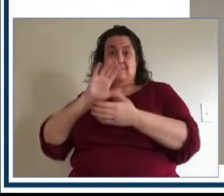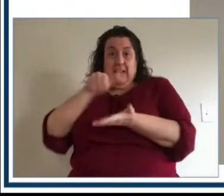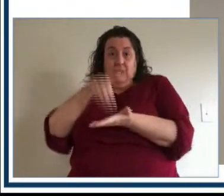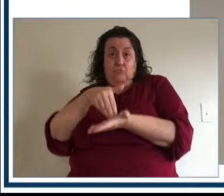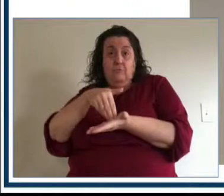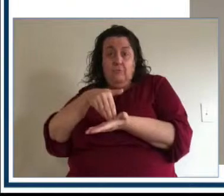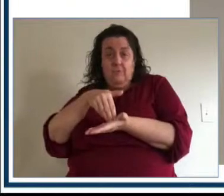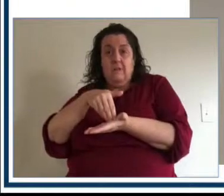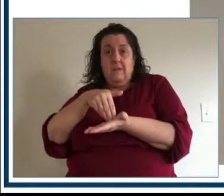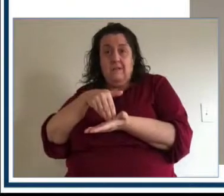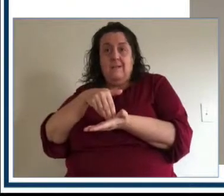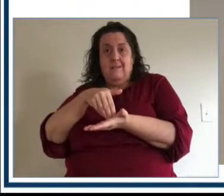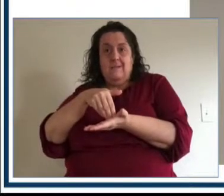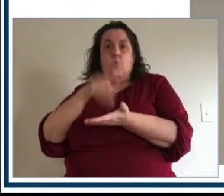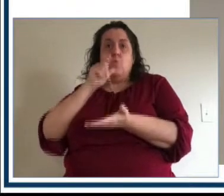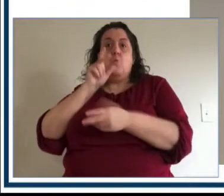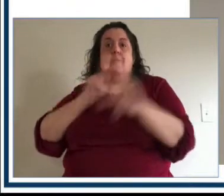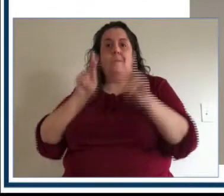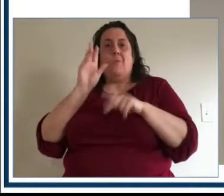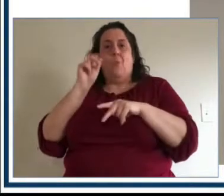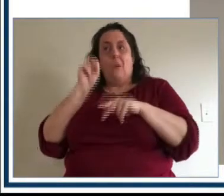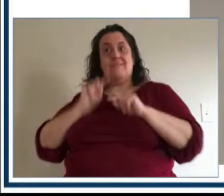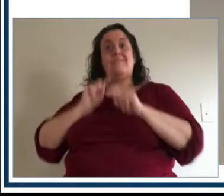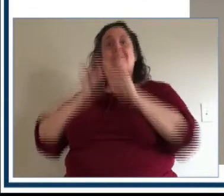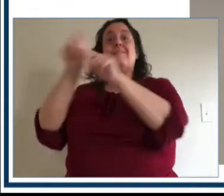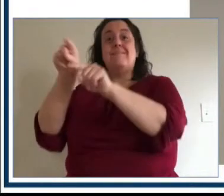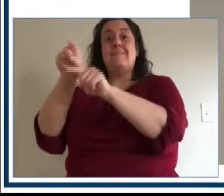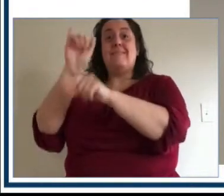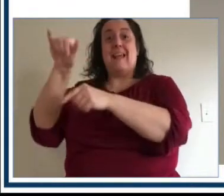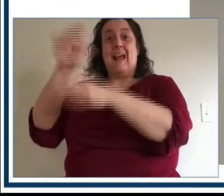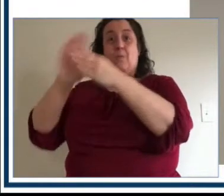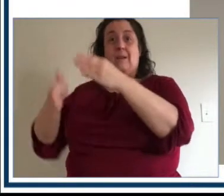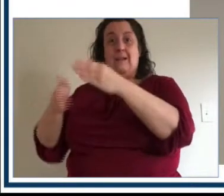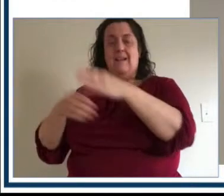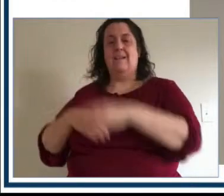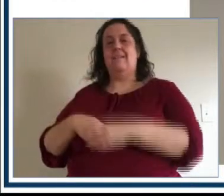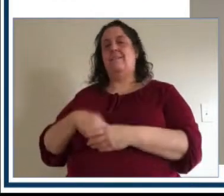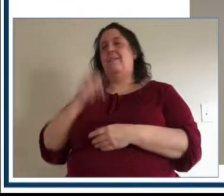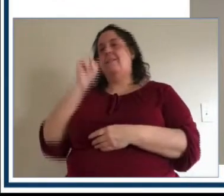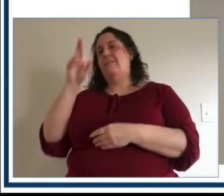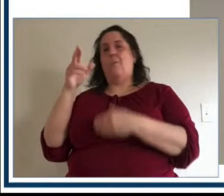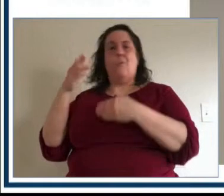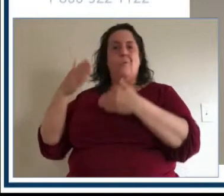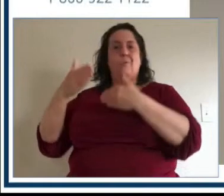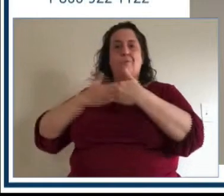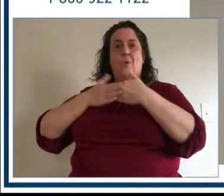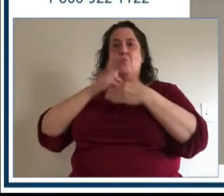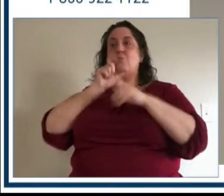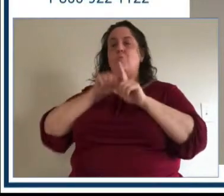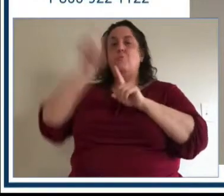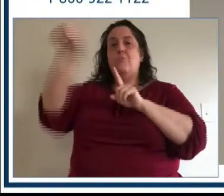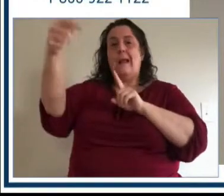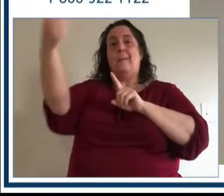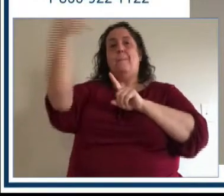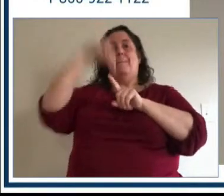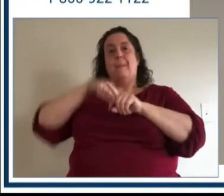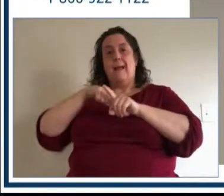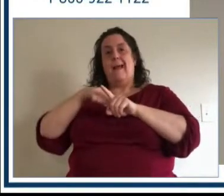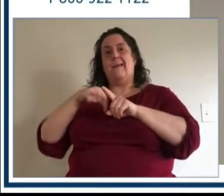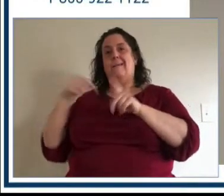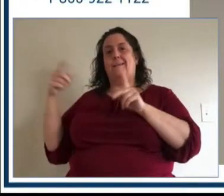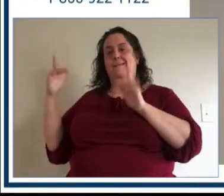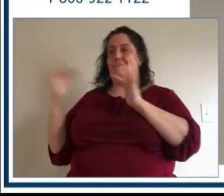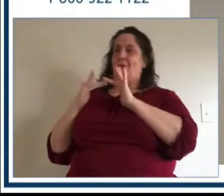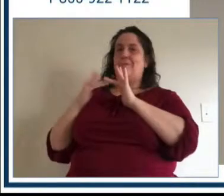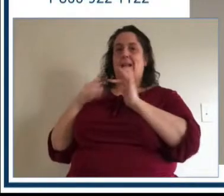in the weekend for that X-ring ceremony, or their maybe close household contacts back here in the Halifax area. as I